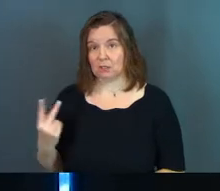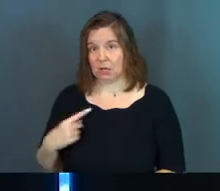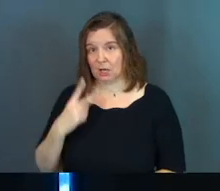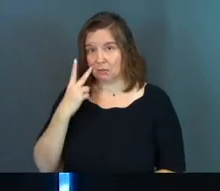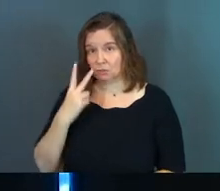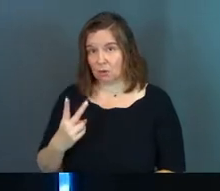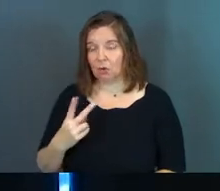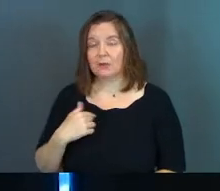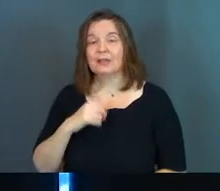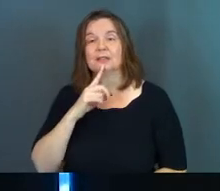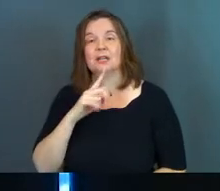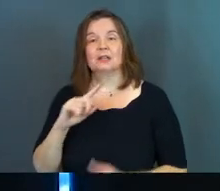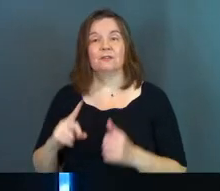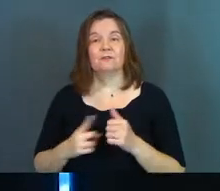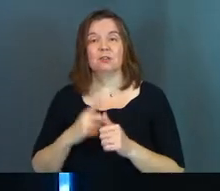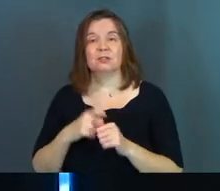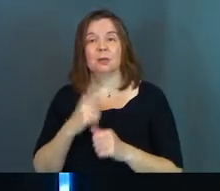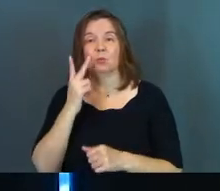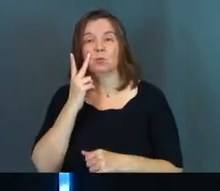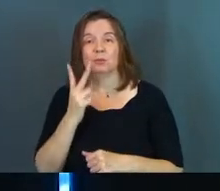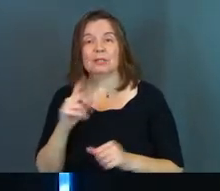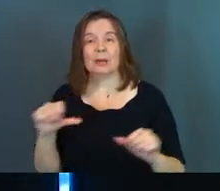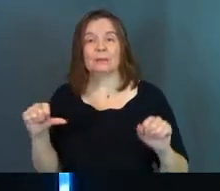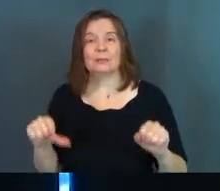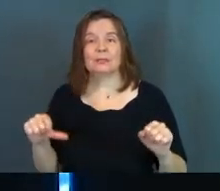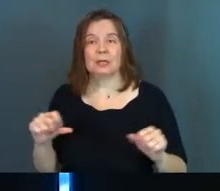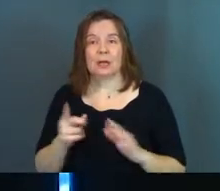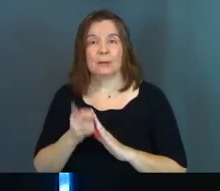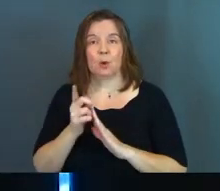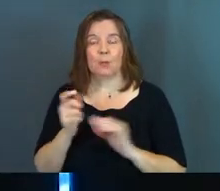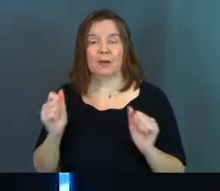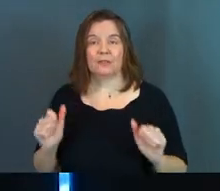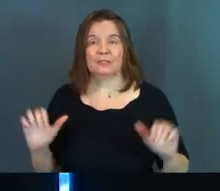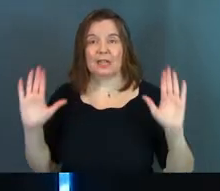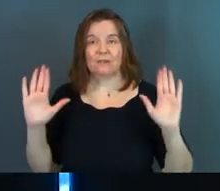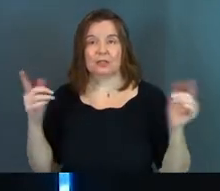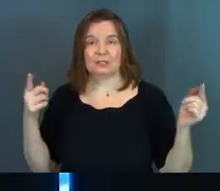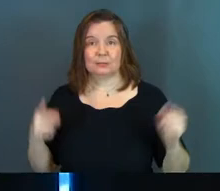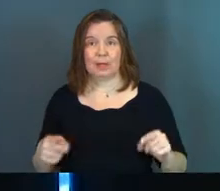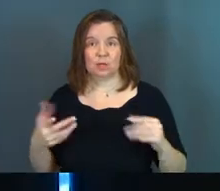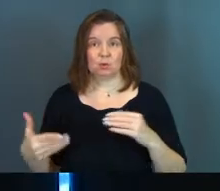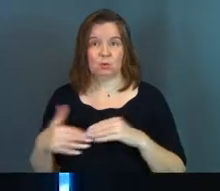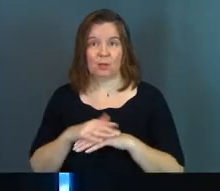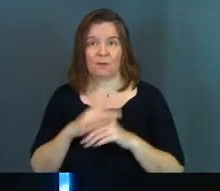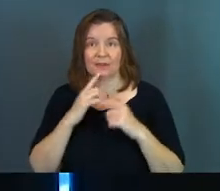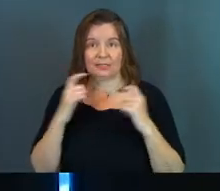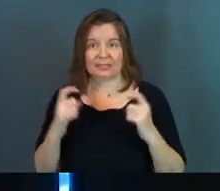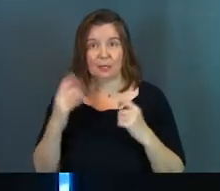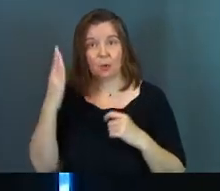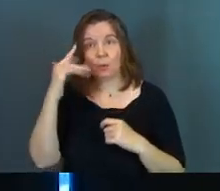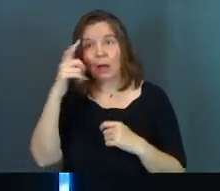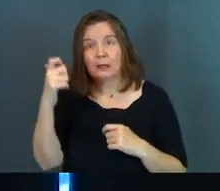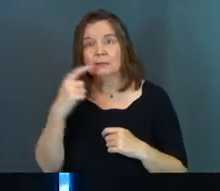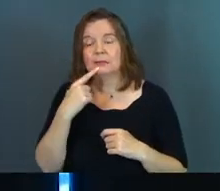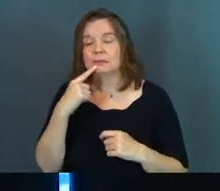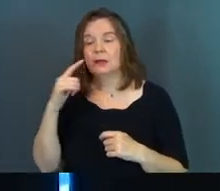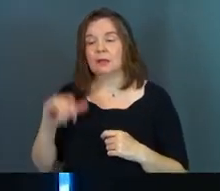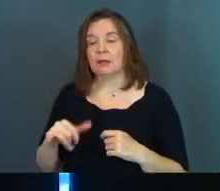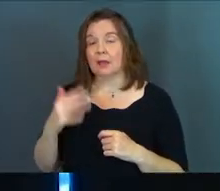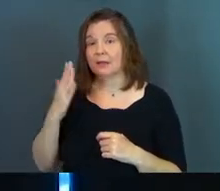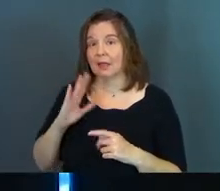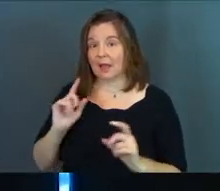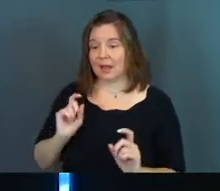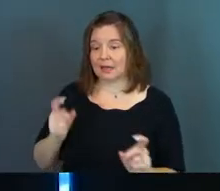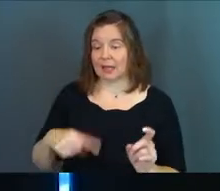through is that's actually the first time we see a potential moment of sacrifice made to cover the sins, because it says that